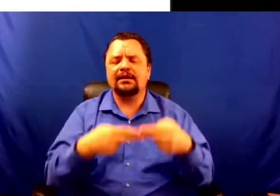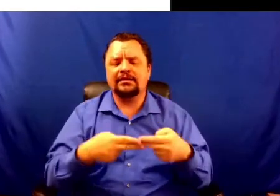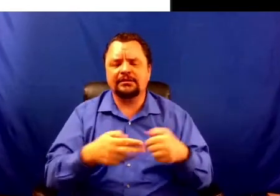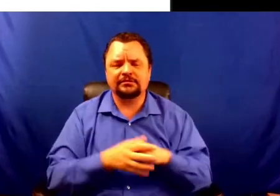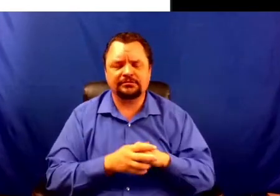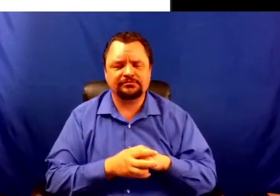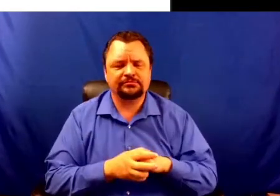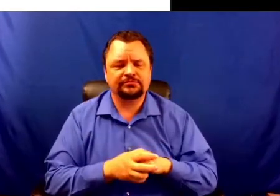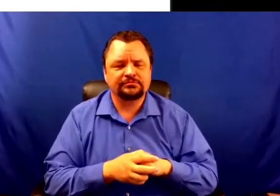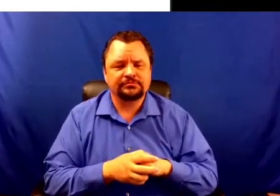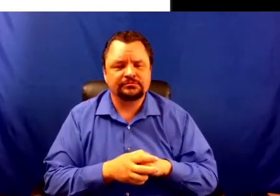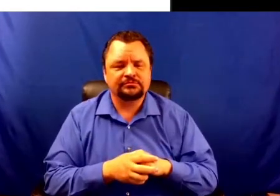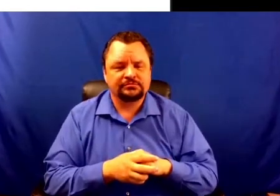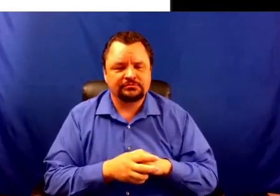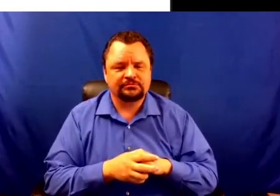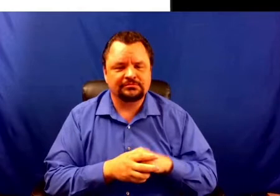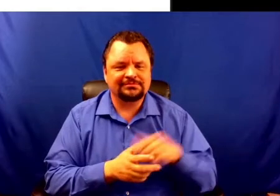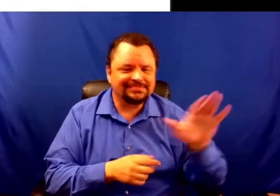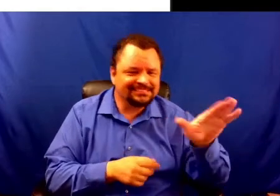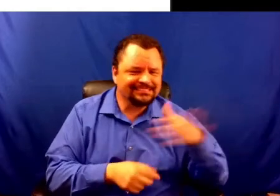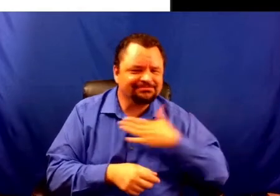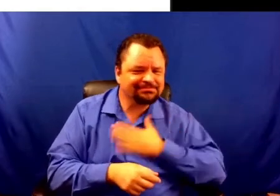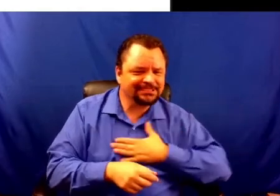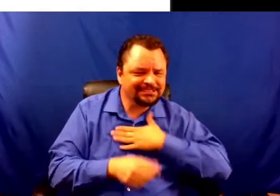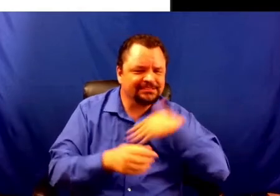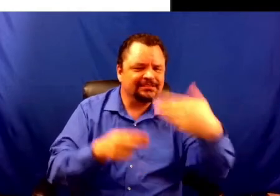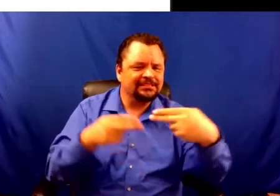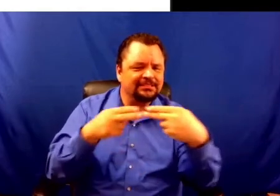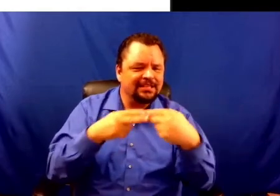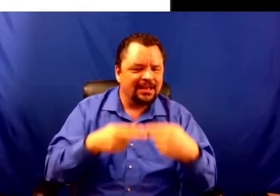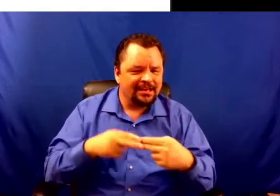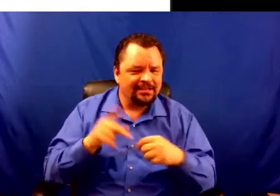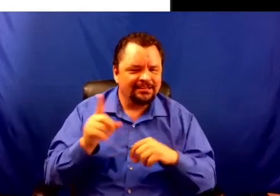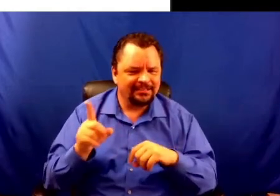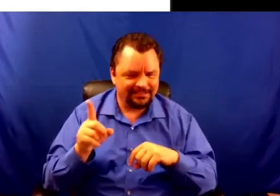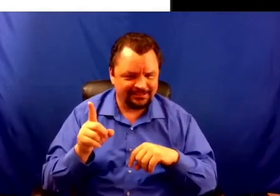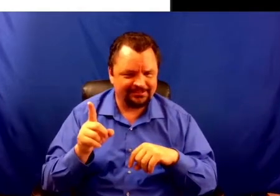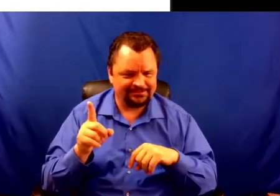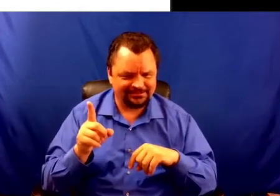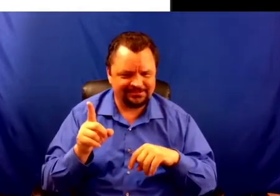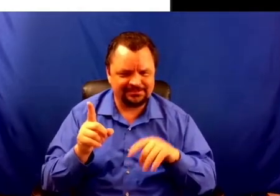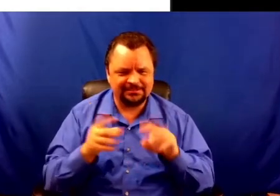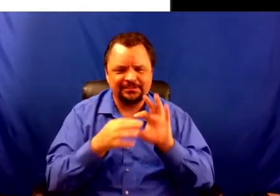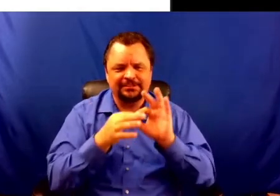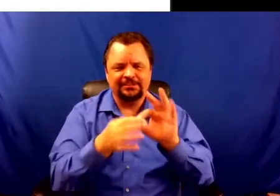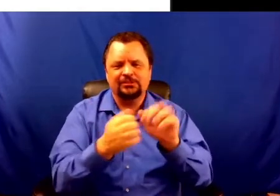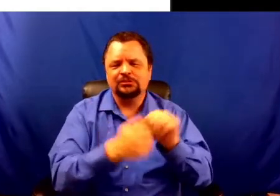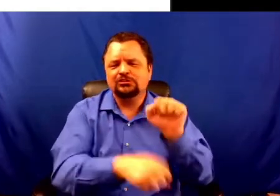Next slide. So these are the 10 positions I was just speaking about. Next slide.